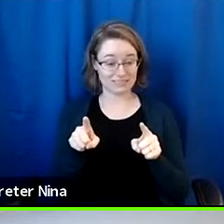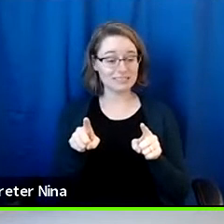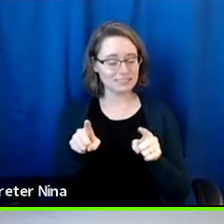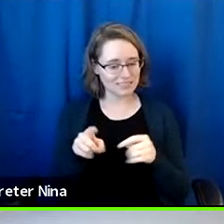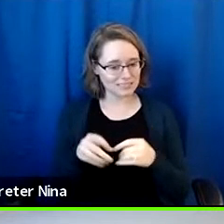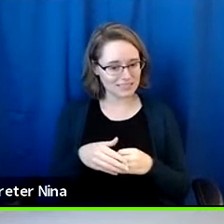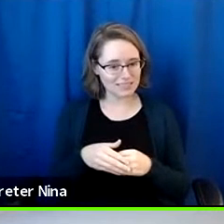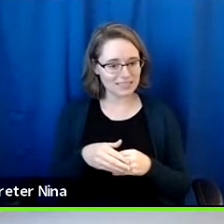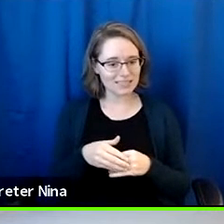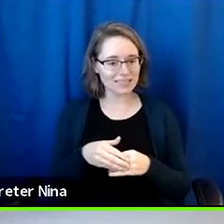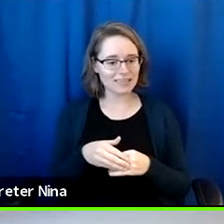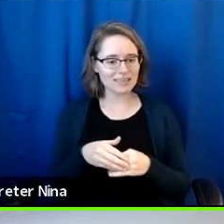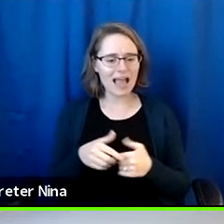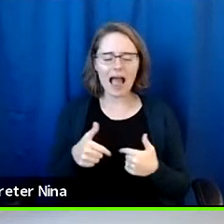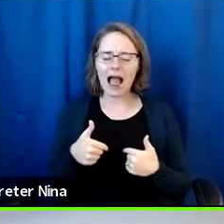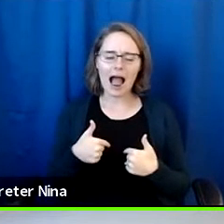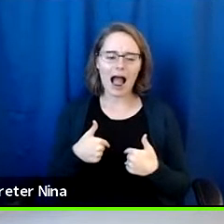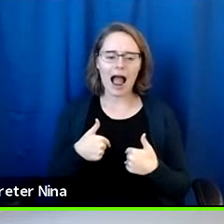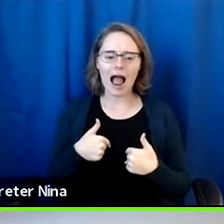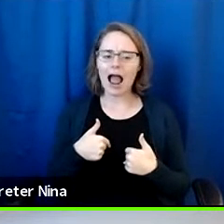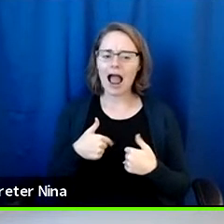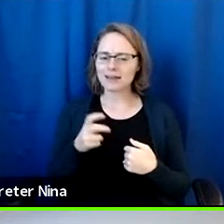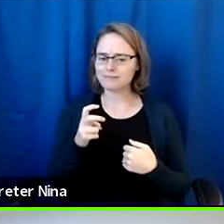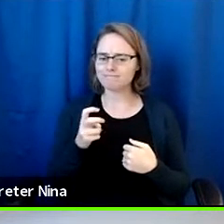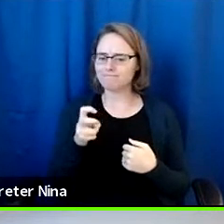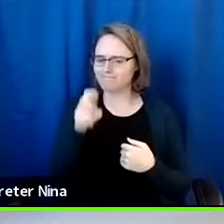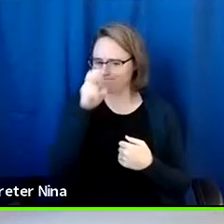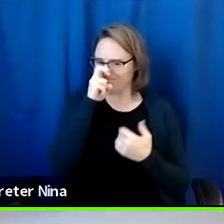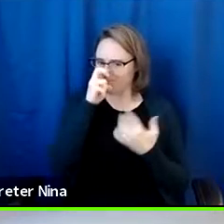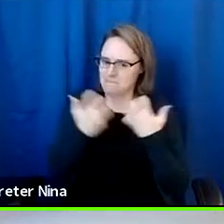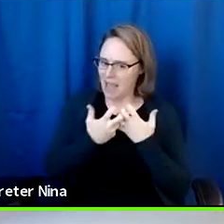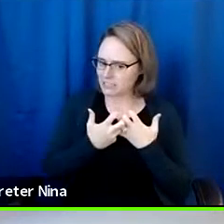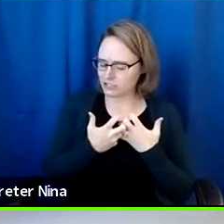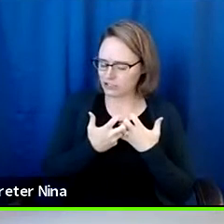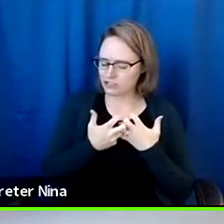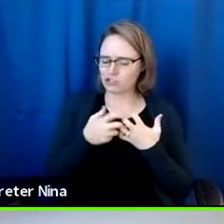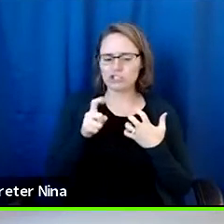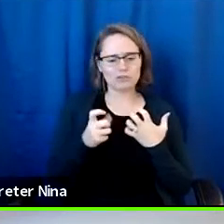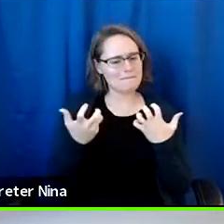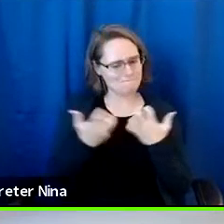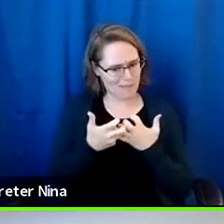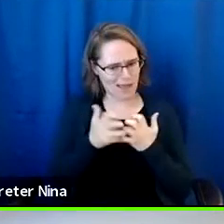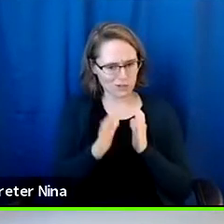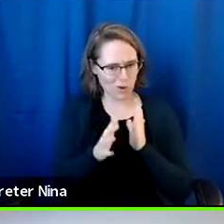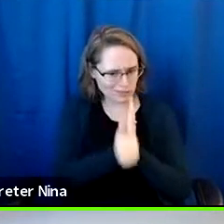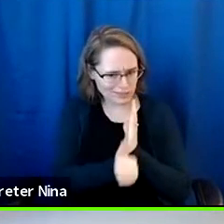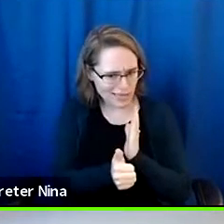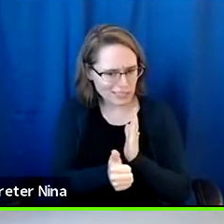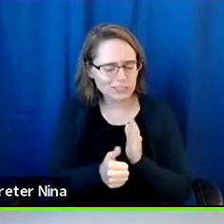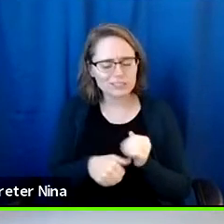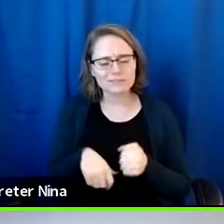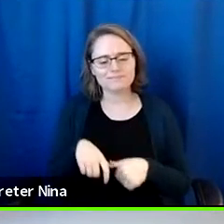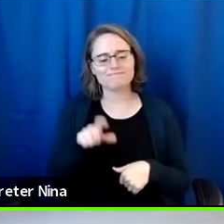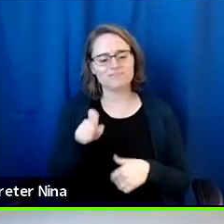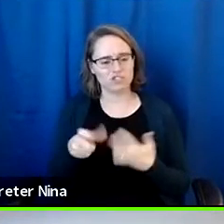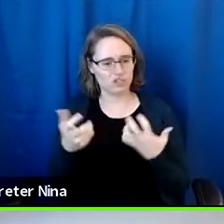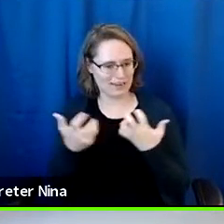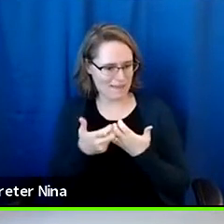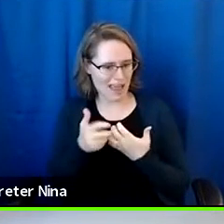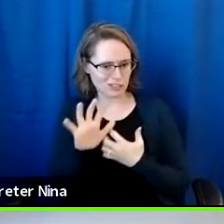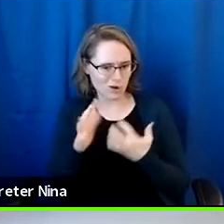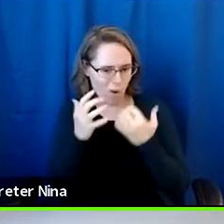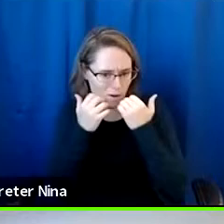I am a stickler for match. It should match your skill set. It should match your